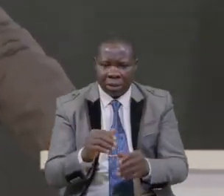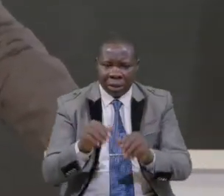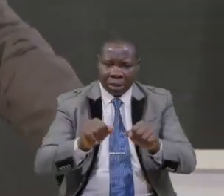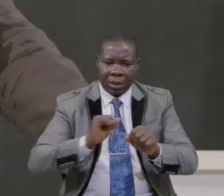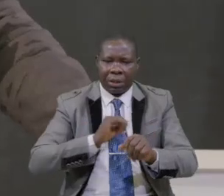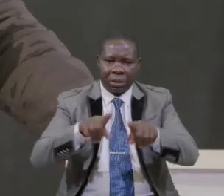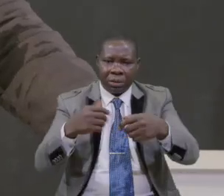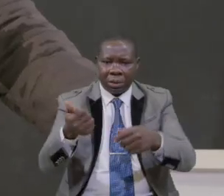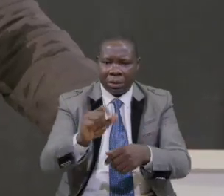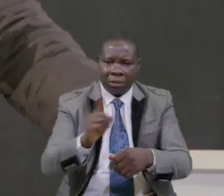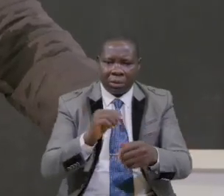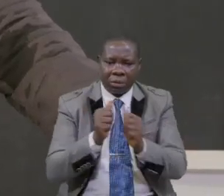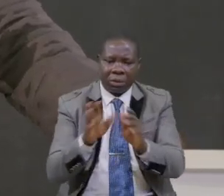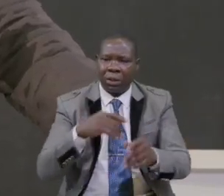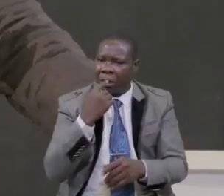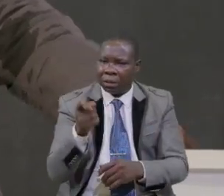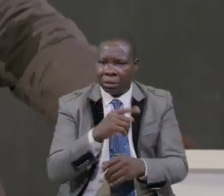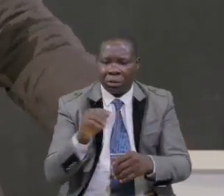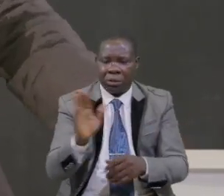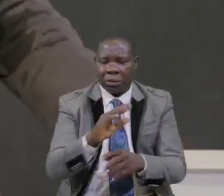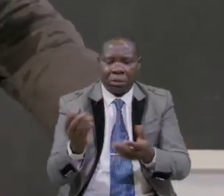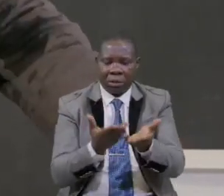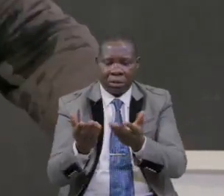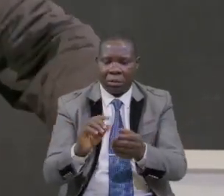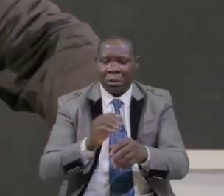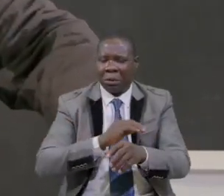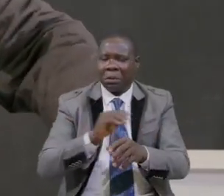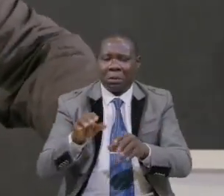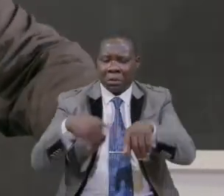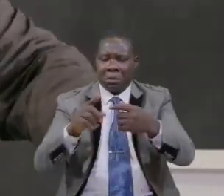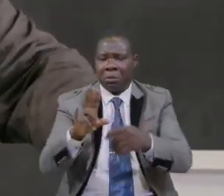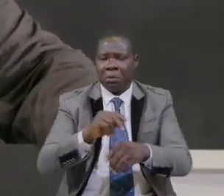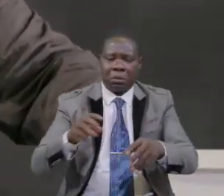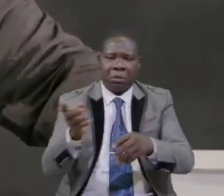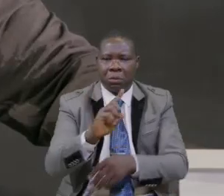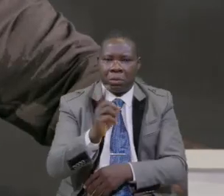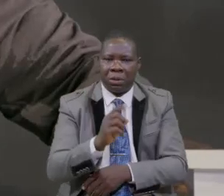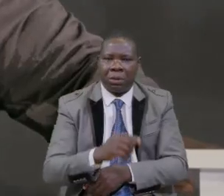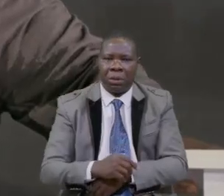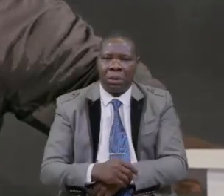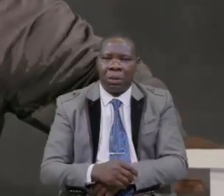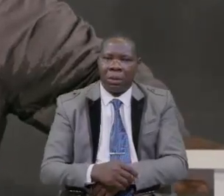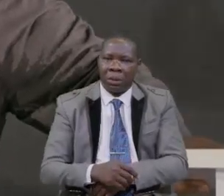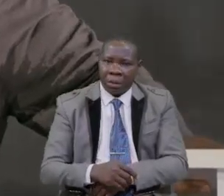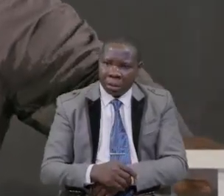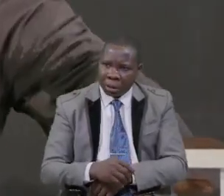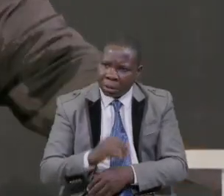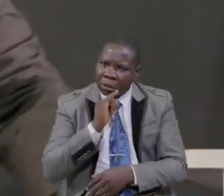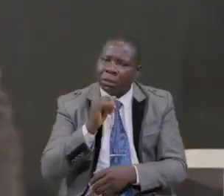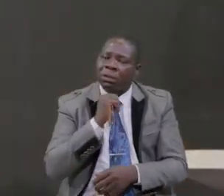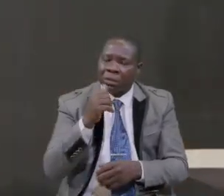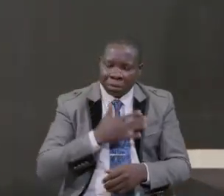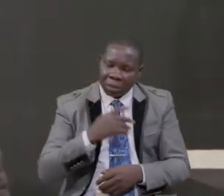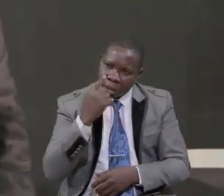servant went nowhere? Did not my heart follow you? When you follow that